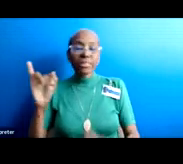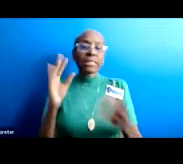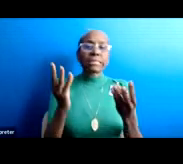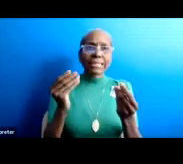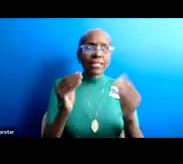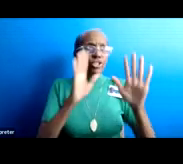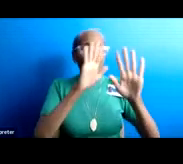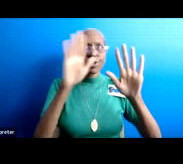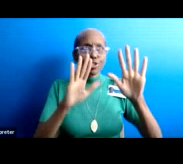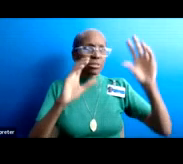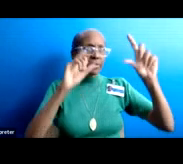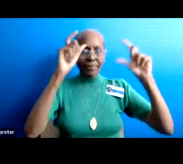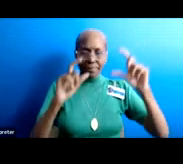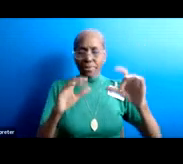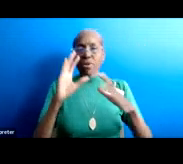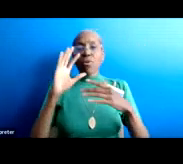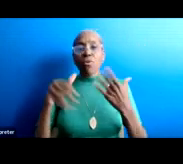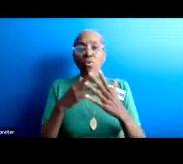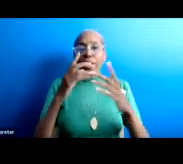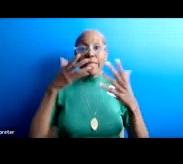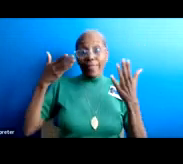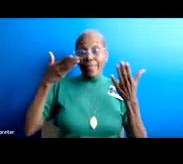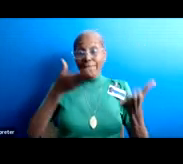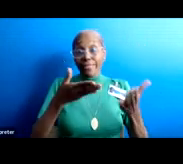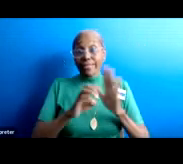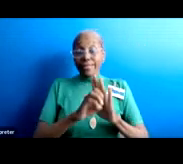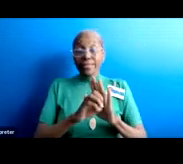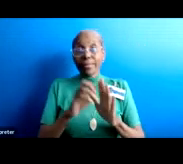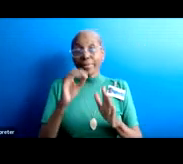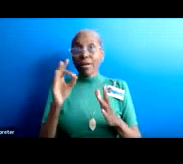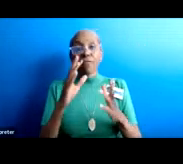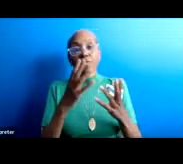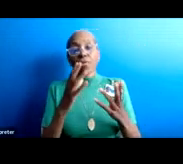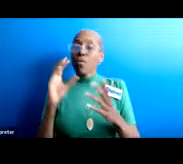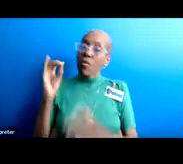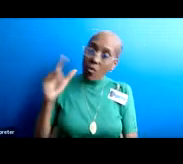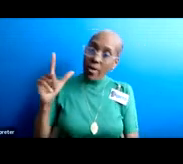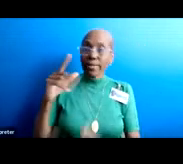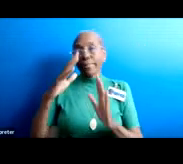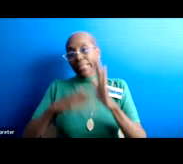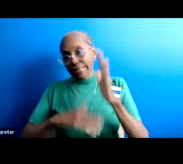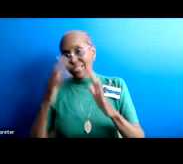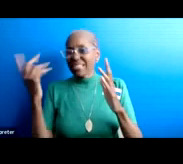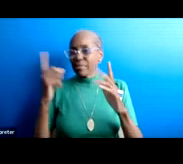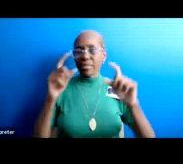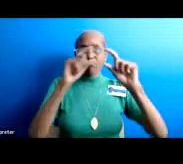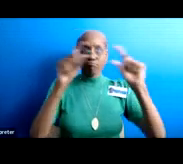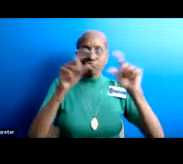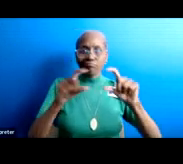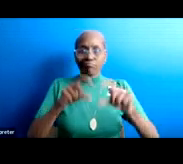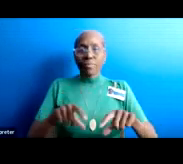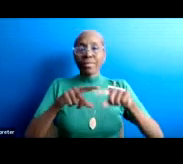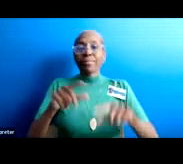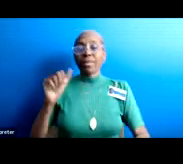on the canvas, or this is an example of oil painting. So again,